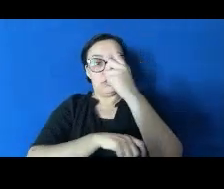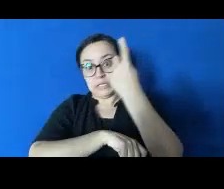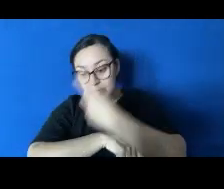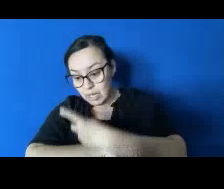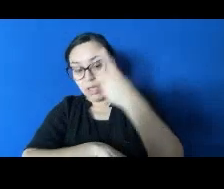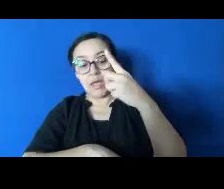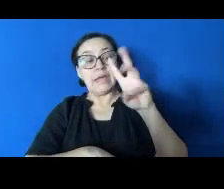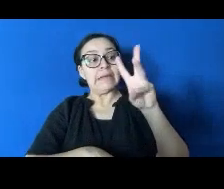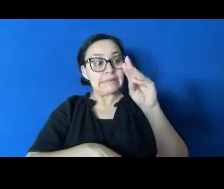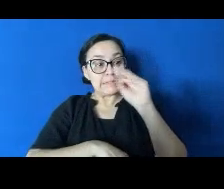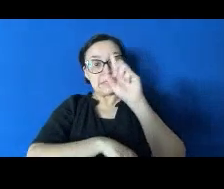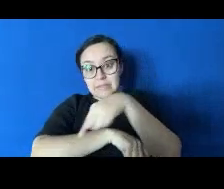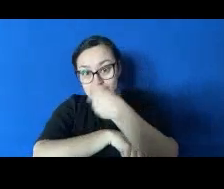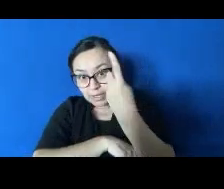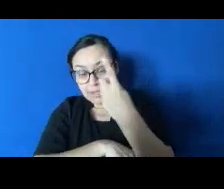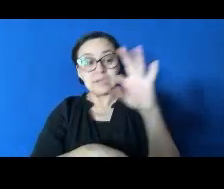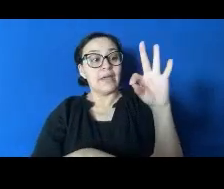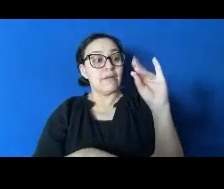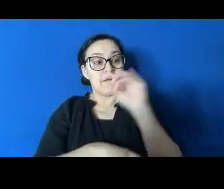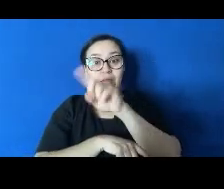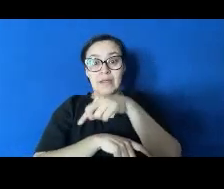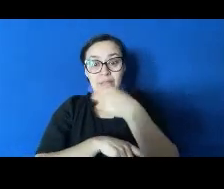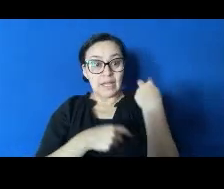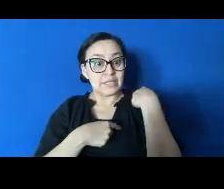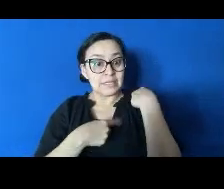60 days, 90 days, and